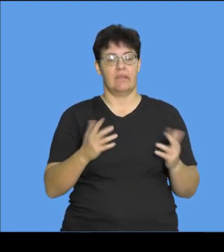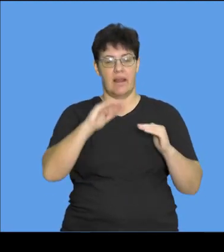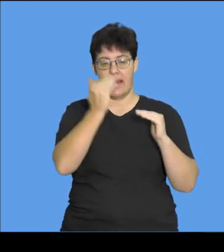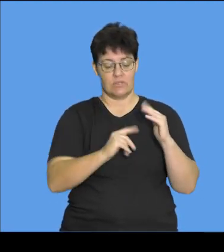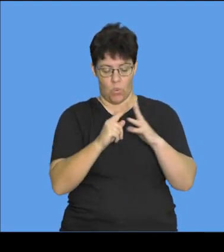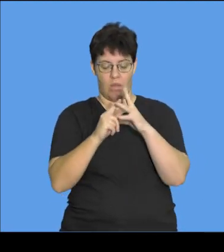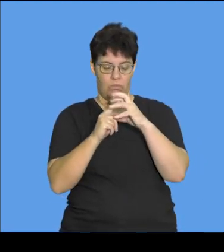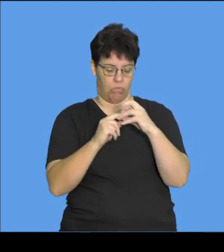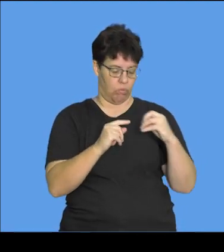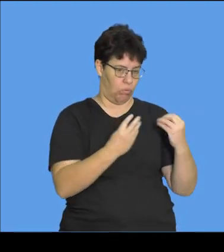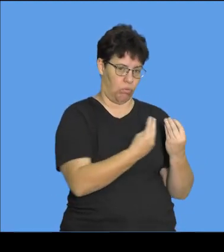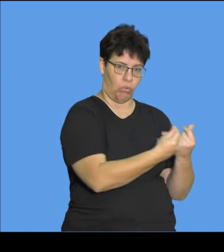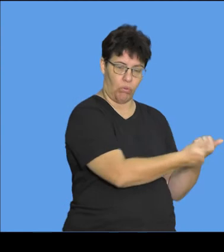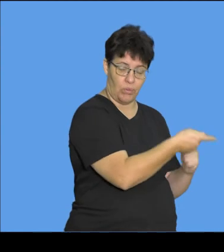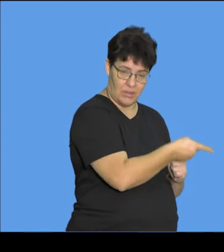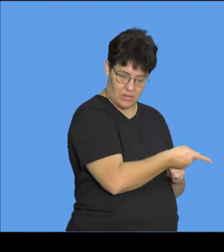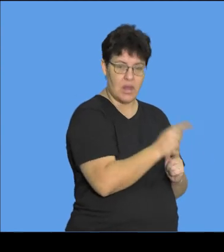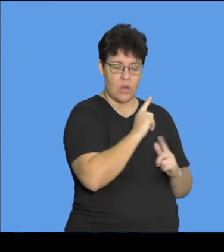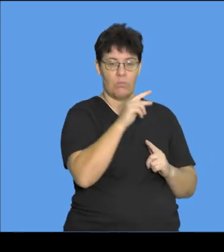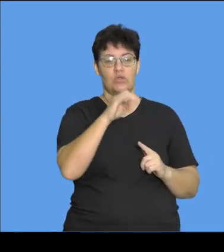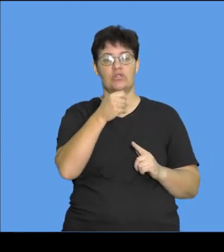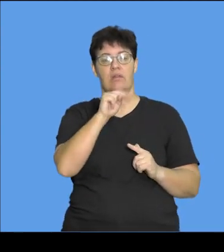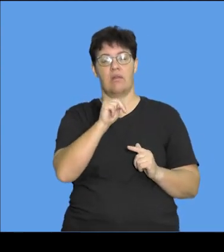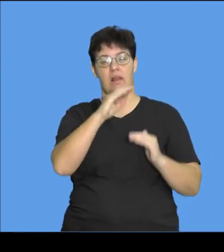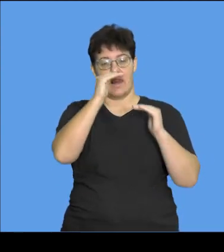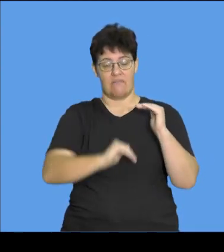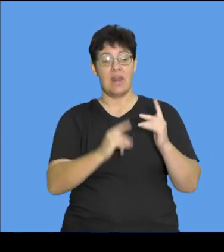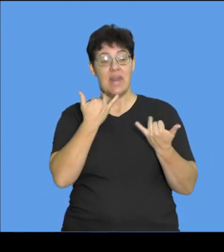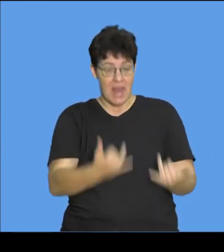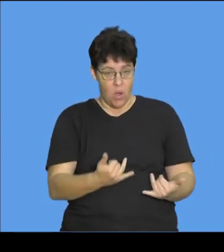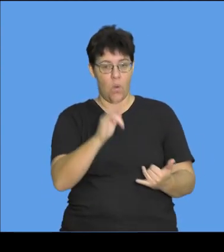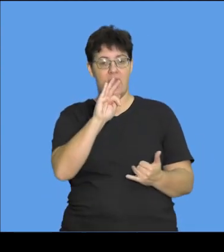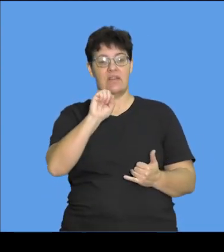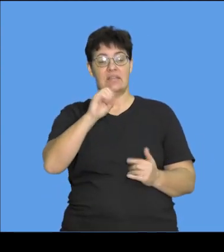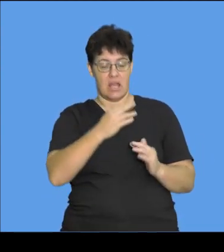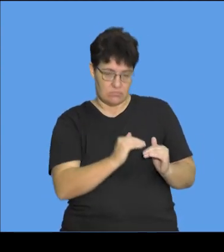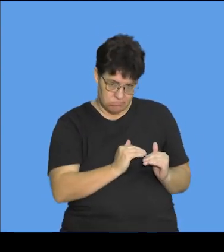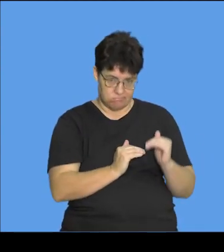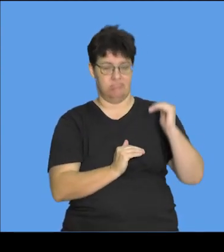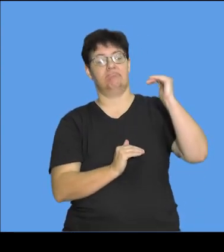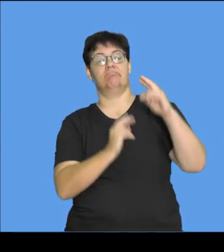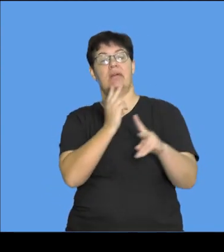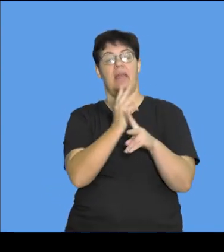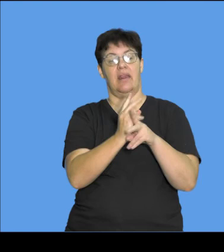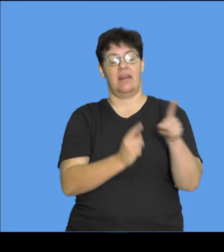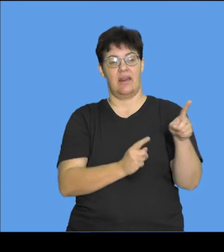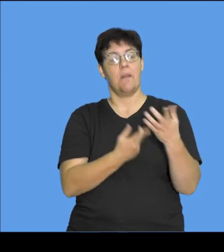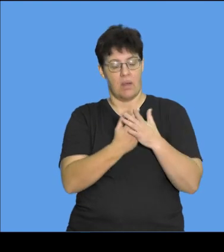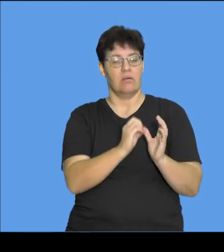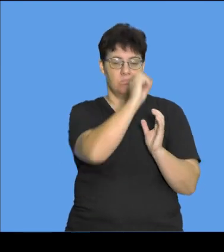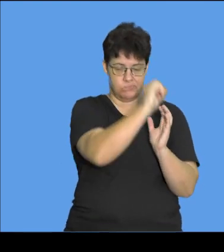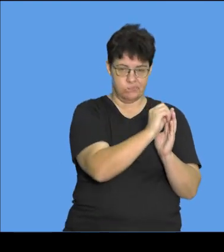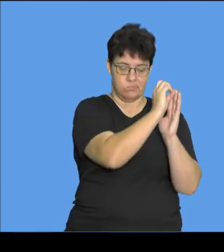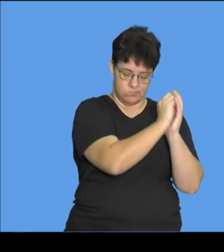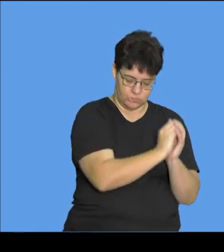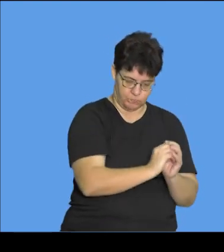that level decreases, we see the levels of FSH then increasing, and we see FSH now starting to